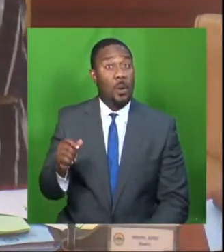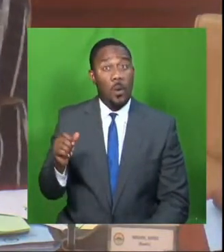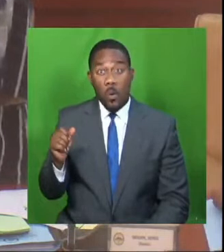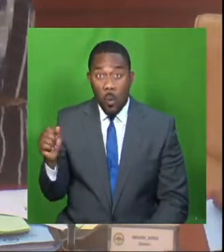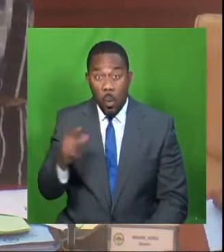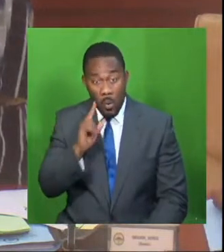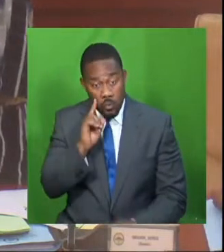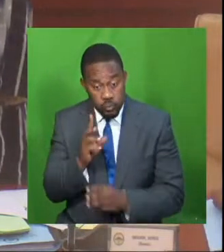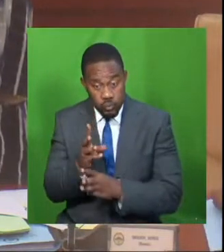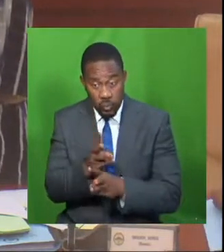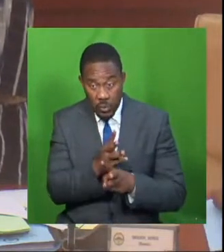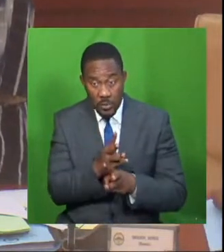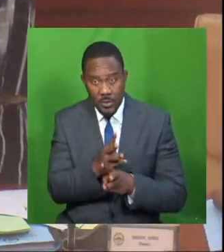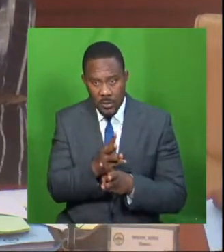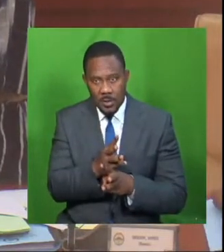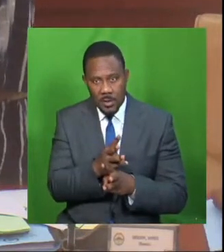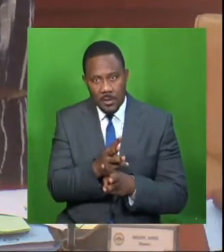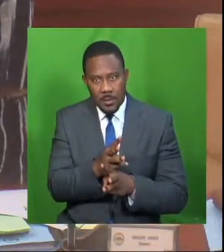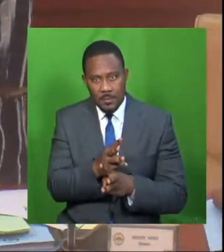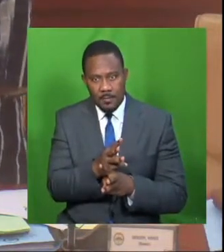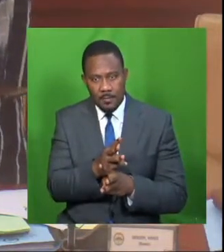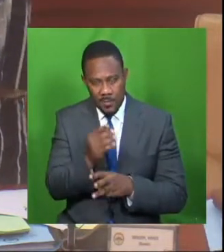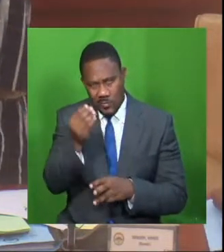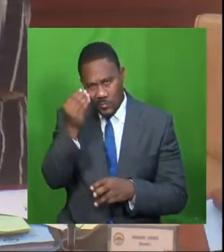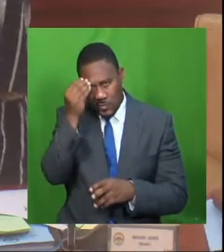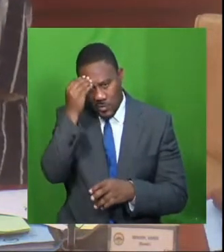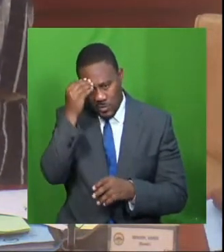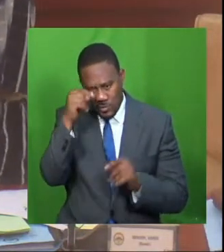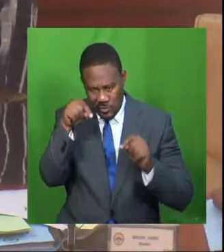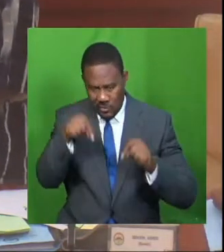Last week, Mr. Speaker, your business committee met